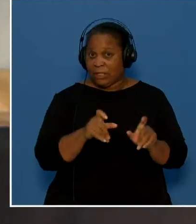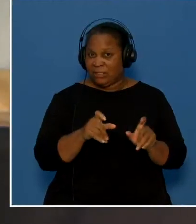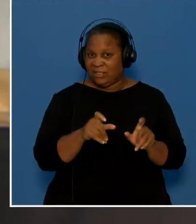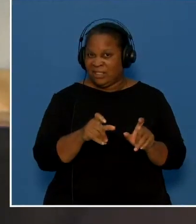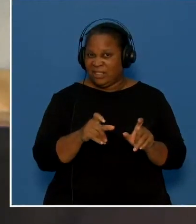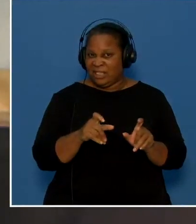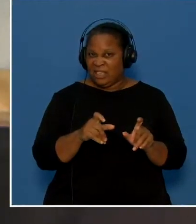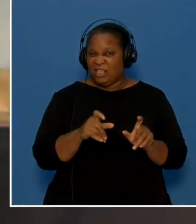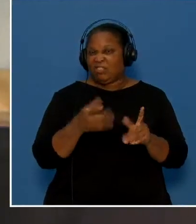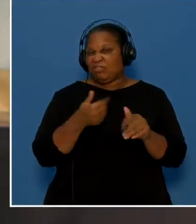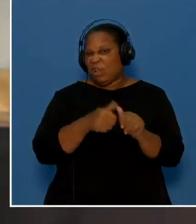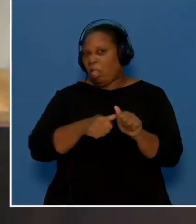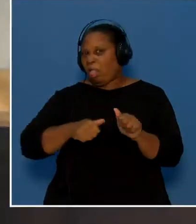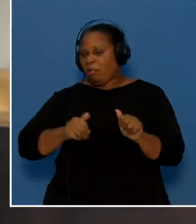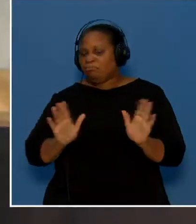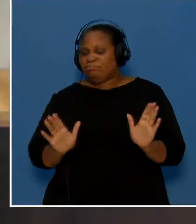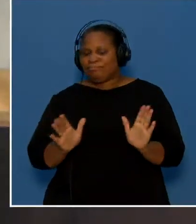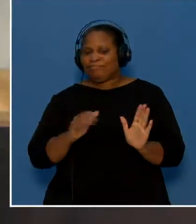And